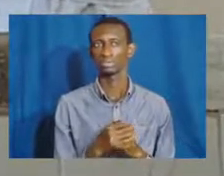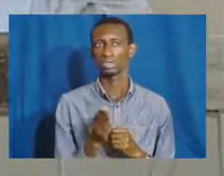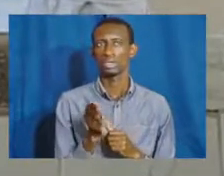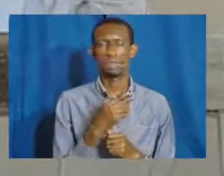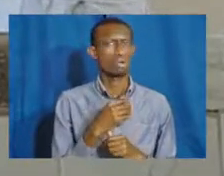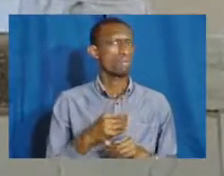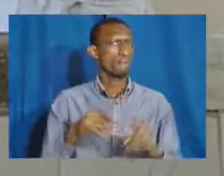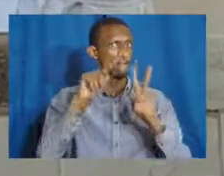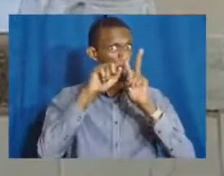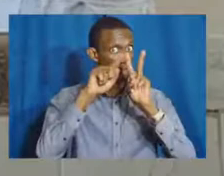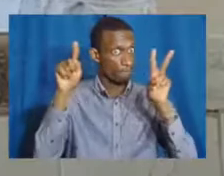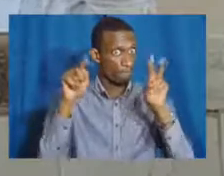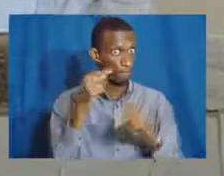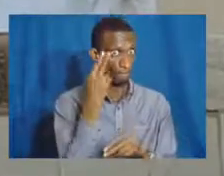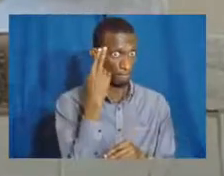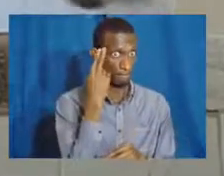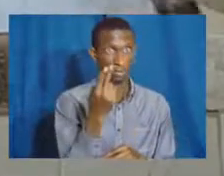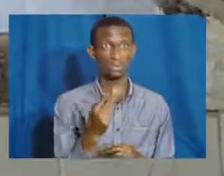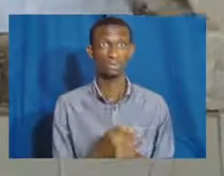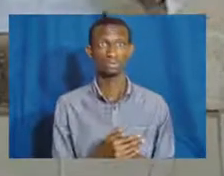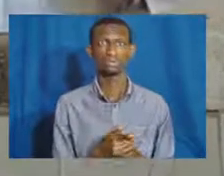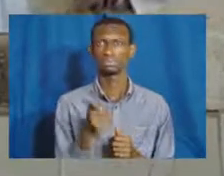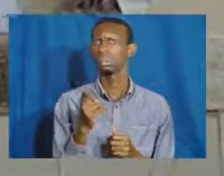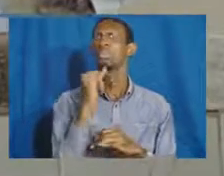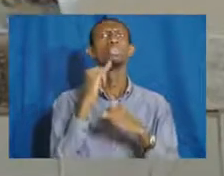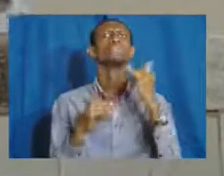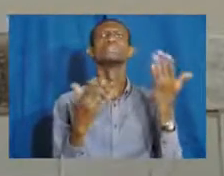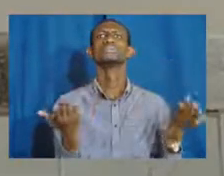by square root of 2. You are done.